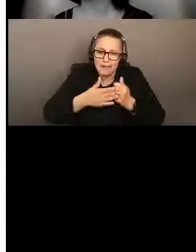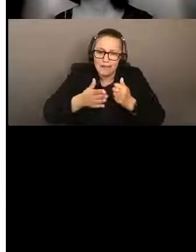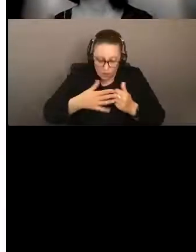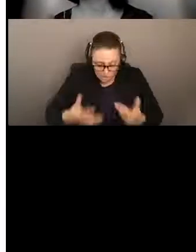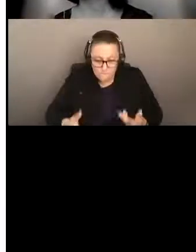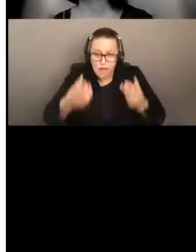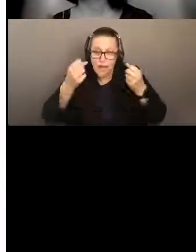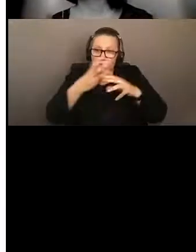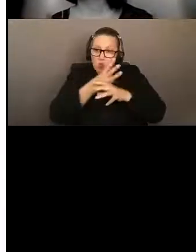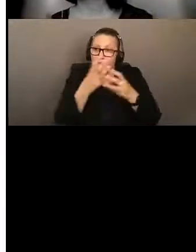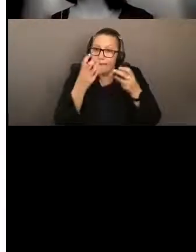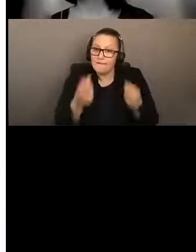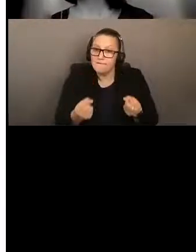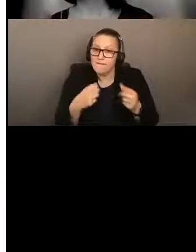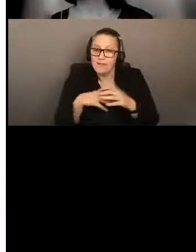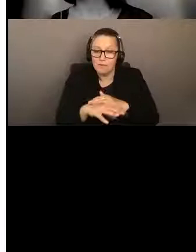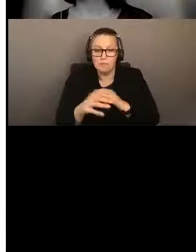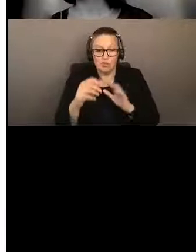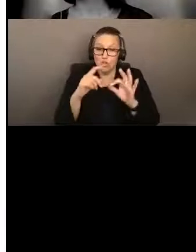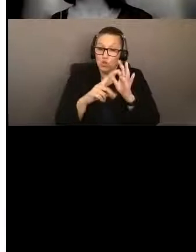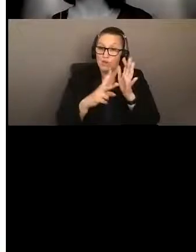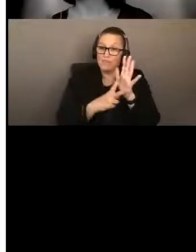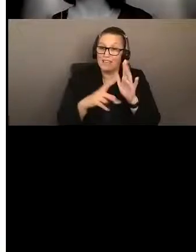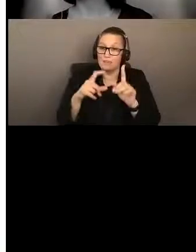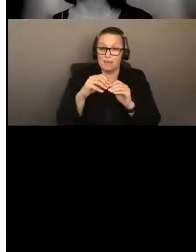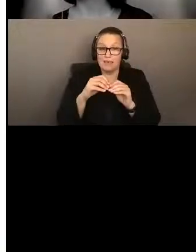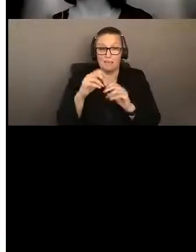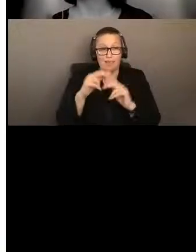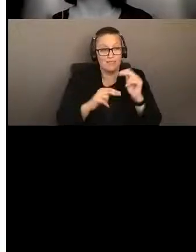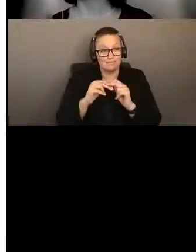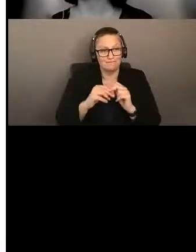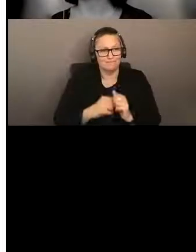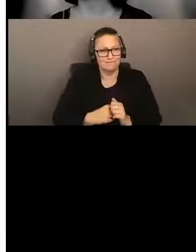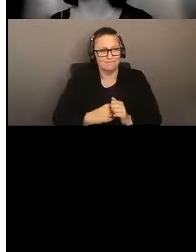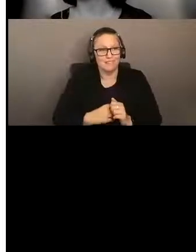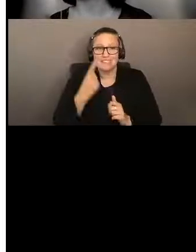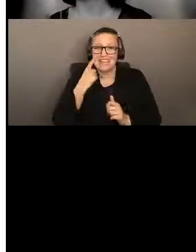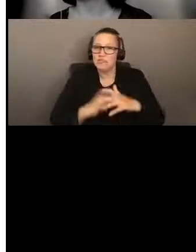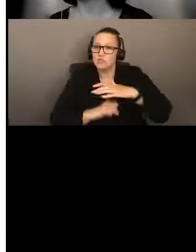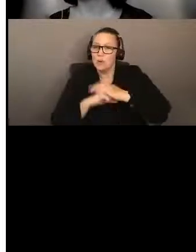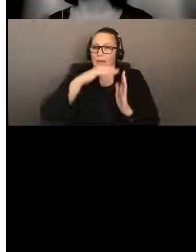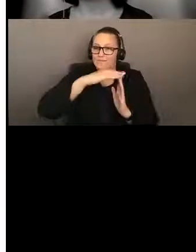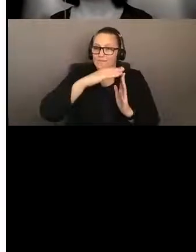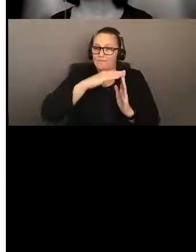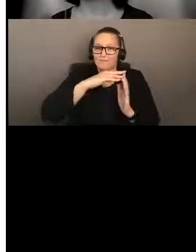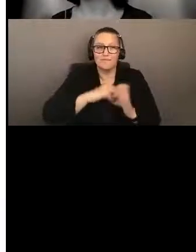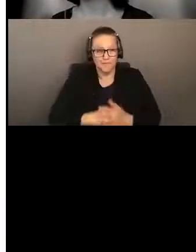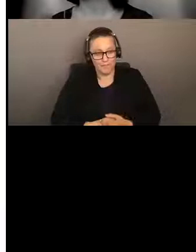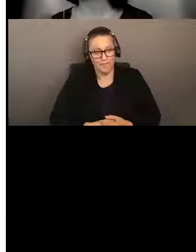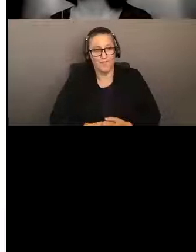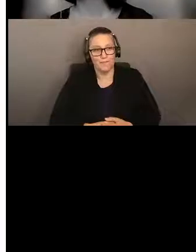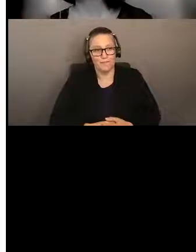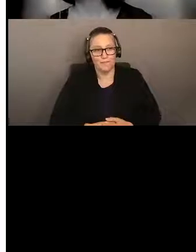building. The image on the top left is a work titled Residual Number 11, Pocket Globe by artist Lisa